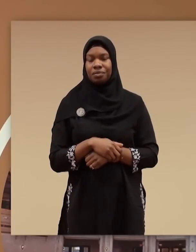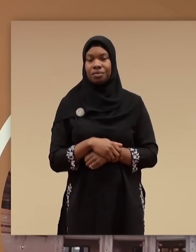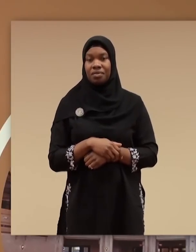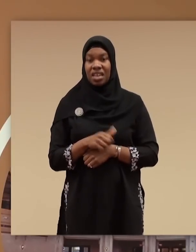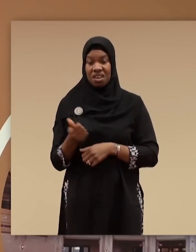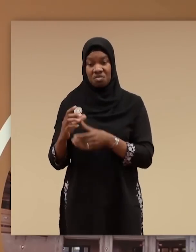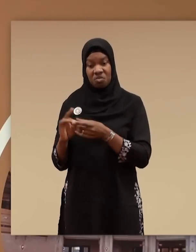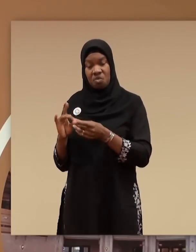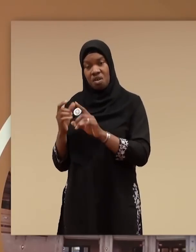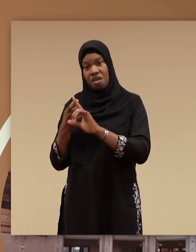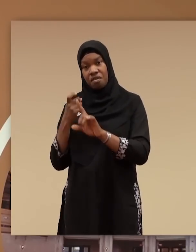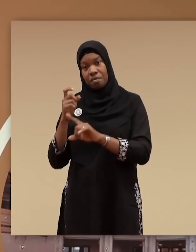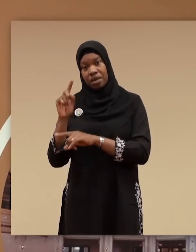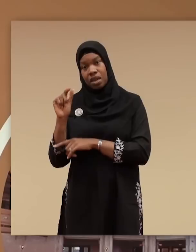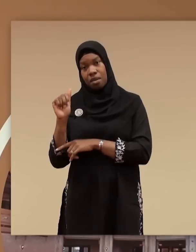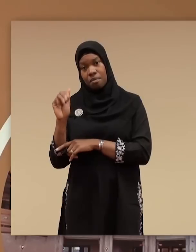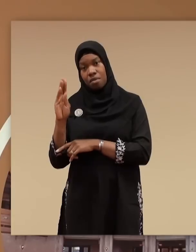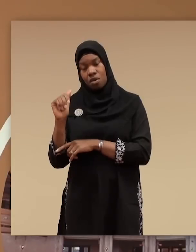Tabari,